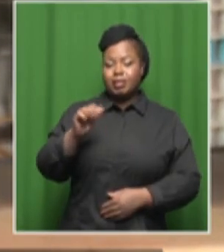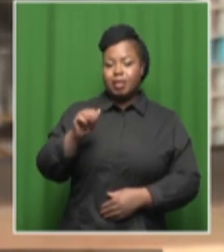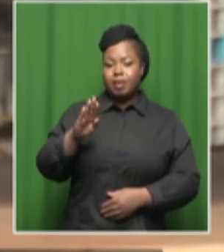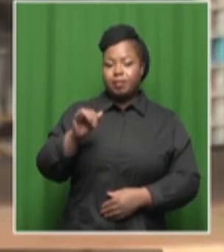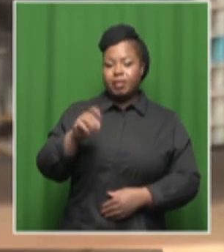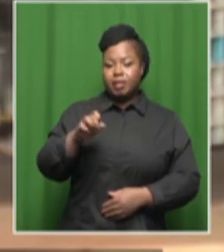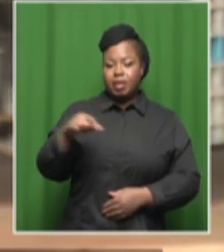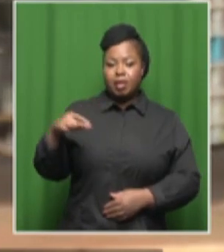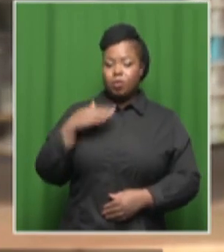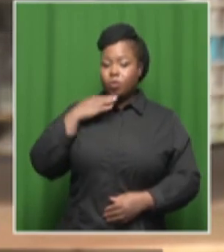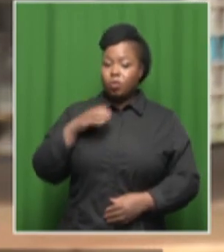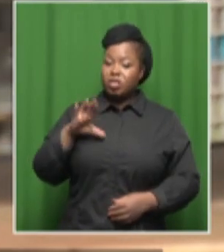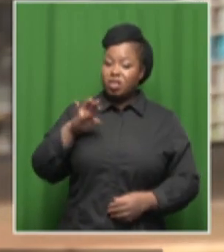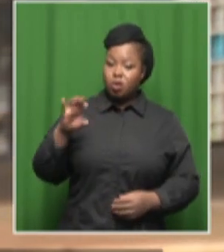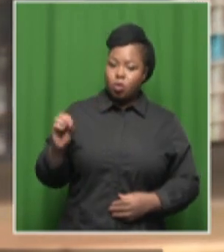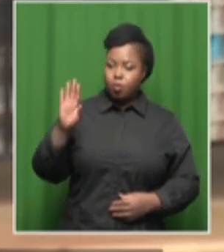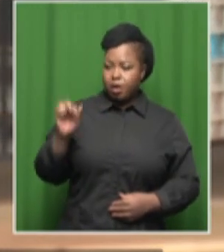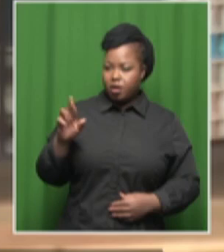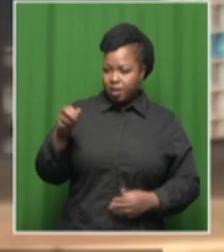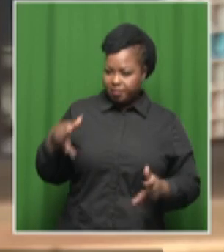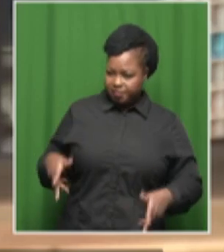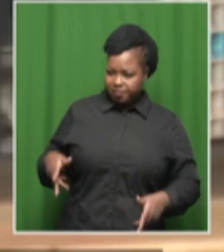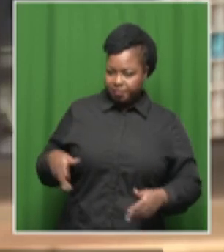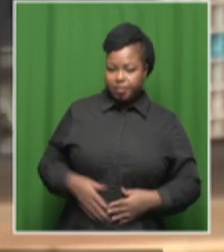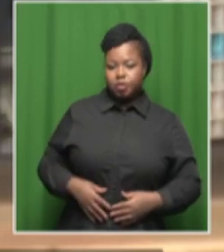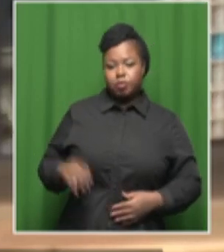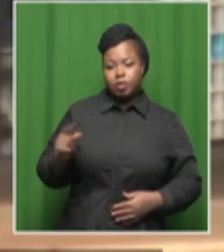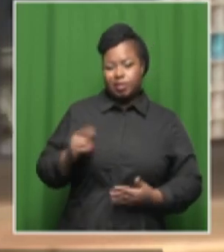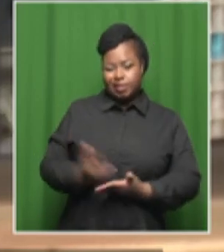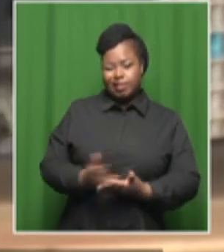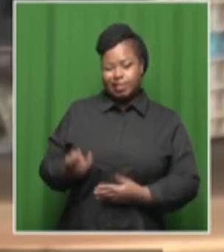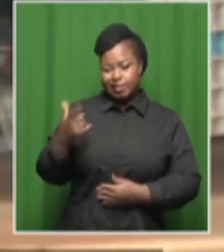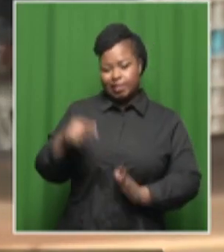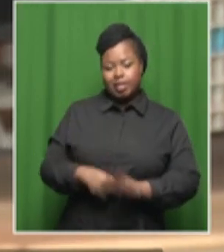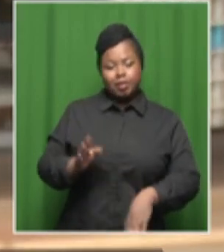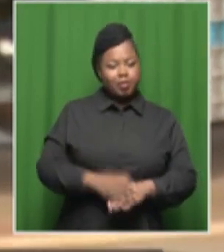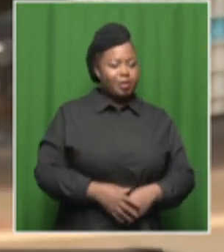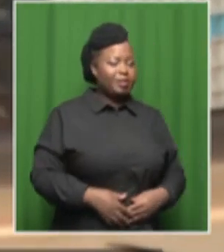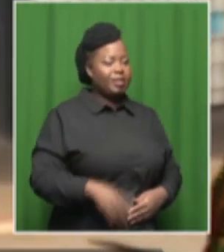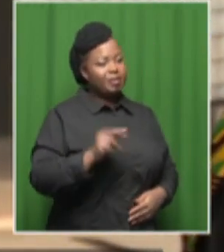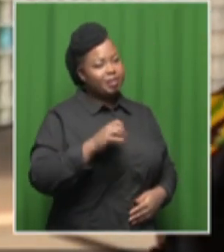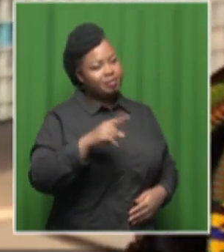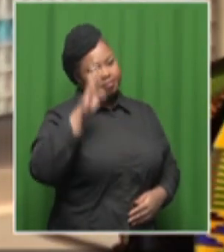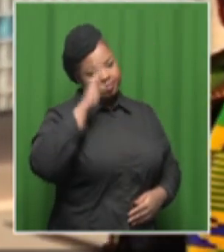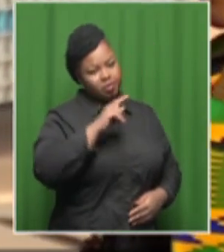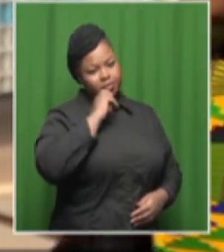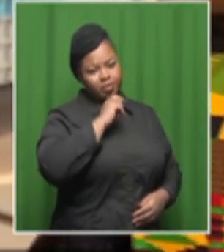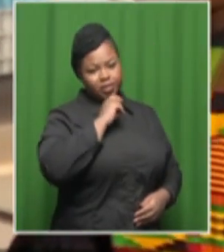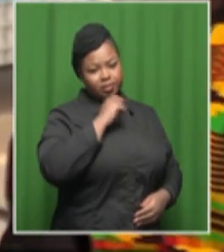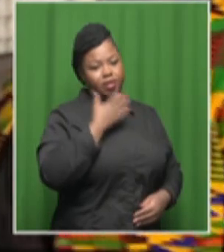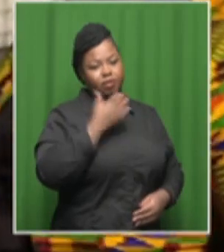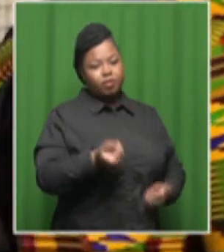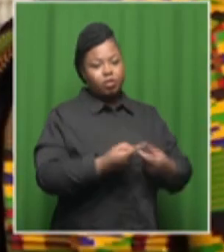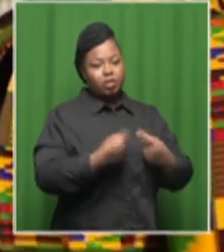Makgana is the CEO of the Hani Baragwanath Academic Hospital. She'll be joining us to chat a little bit further. Dr Nthabiseng, good morning, and thank you for joining us on